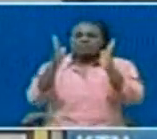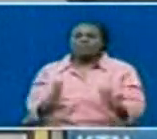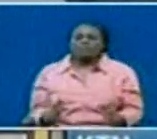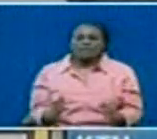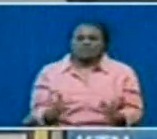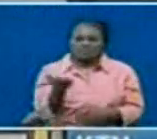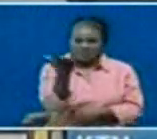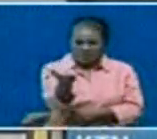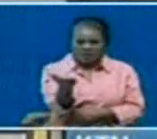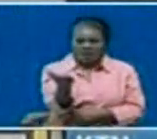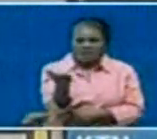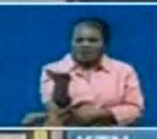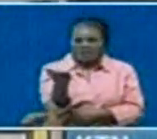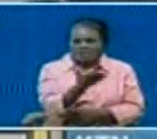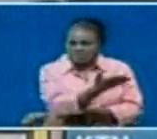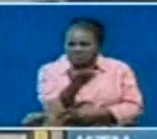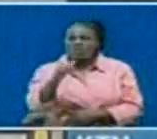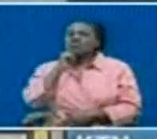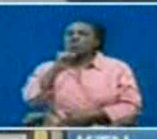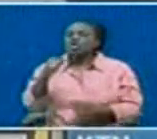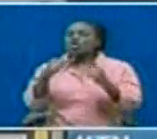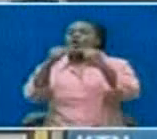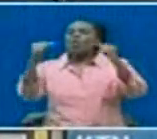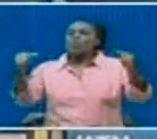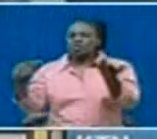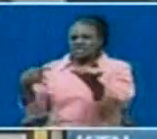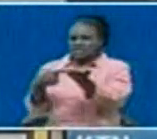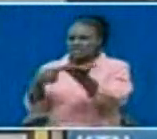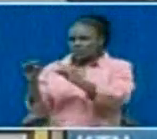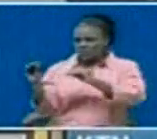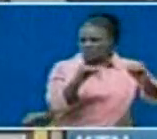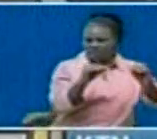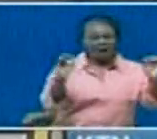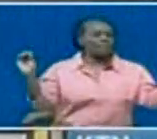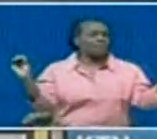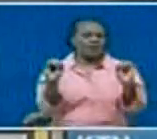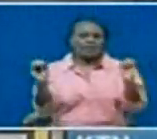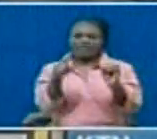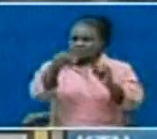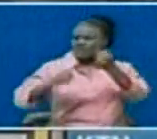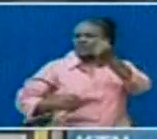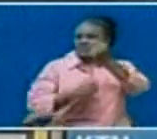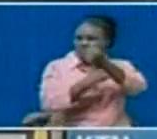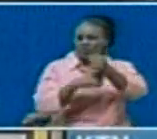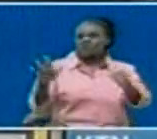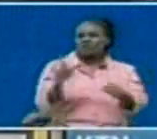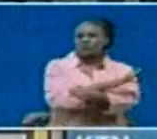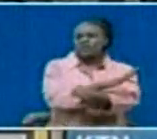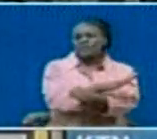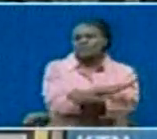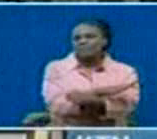respondents are not opposed to digital migration. They support digital